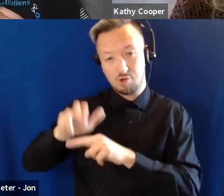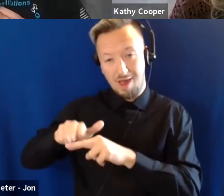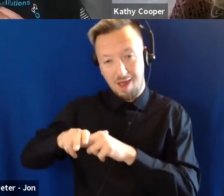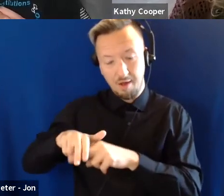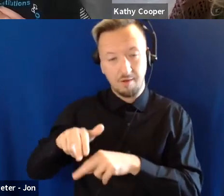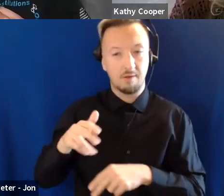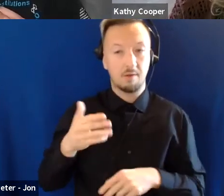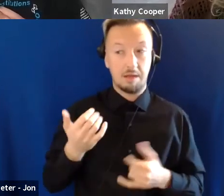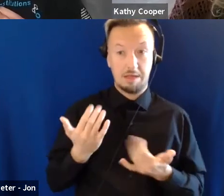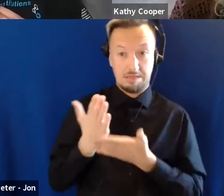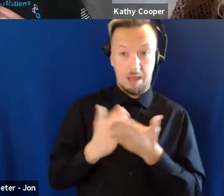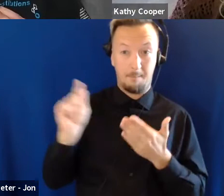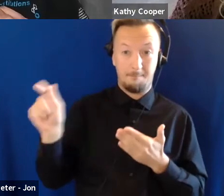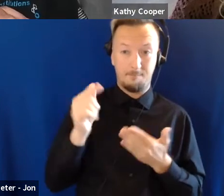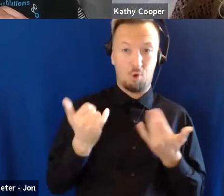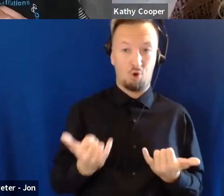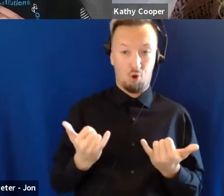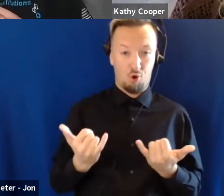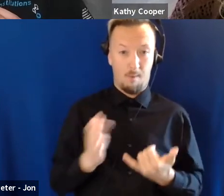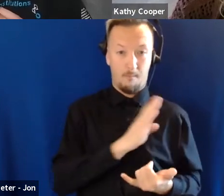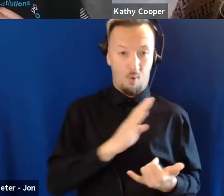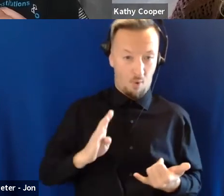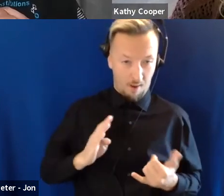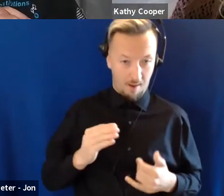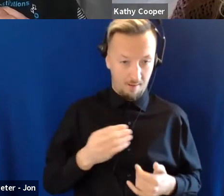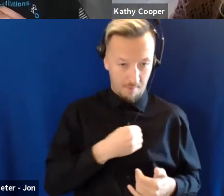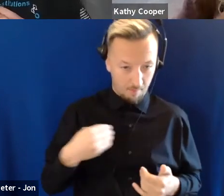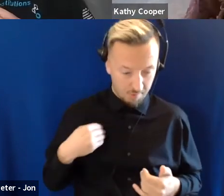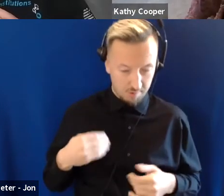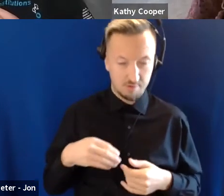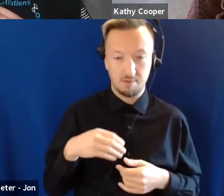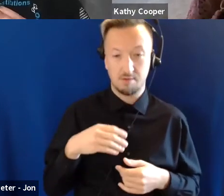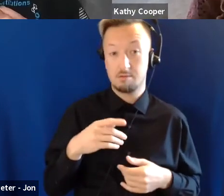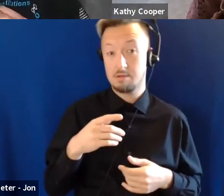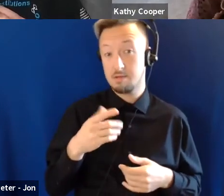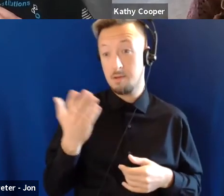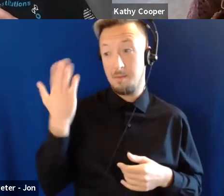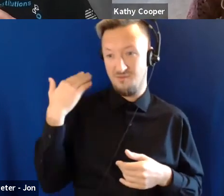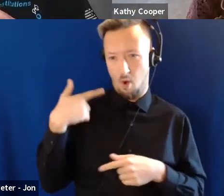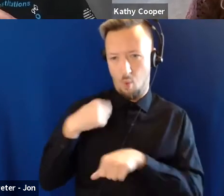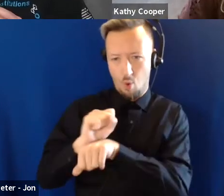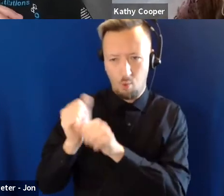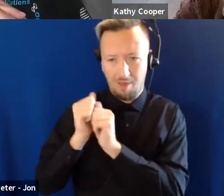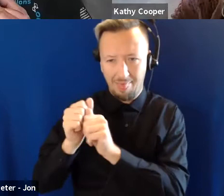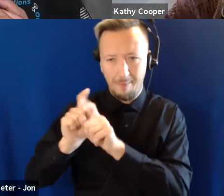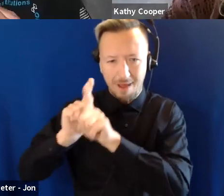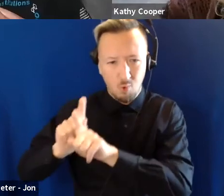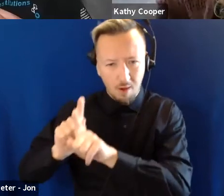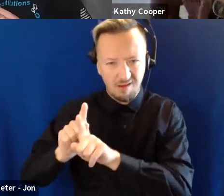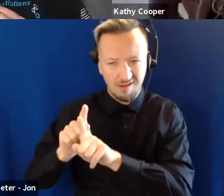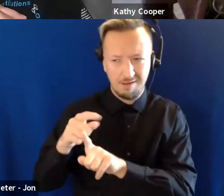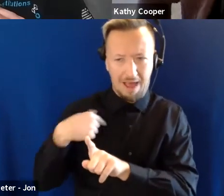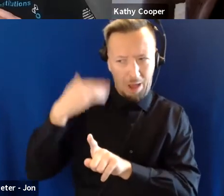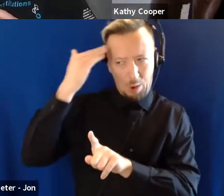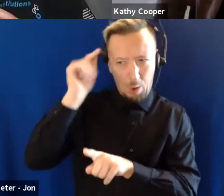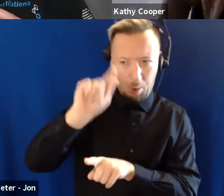current board members, and people that I've worked with as a peer mentor. So, I don't know why that makes me nervous,